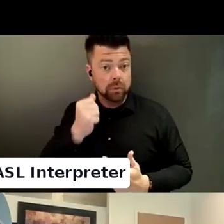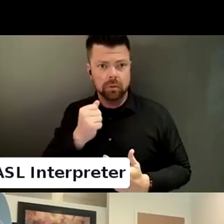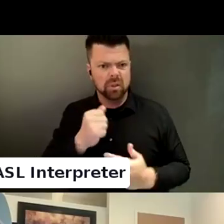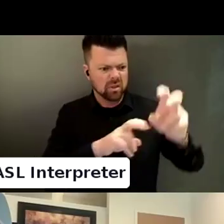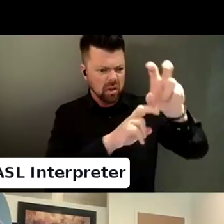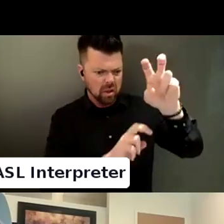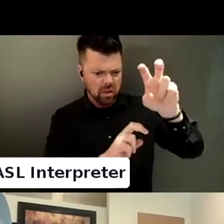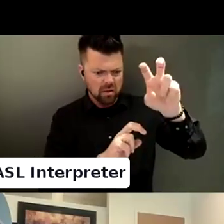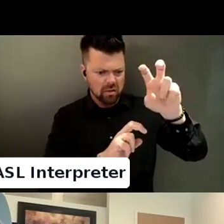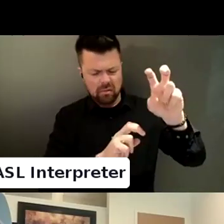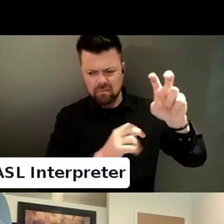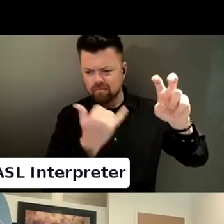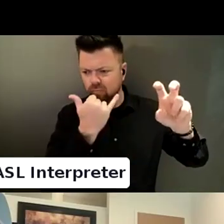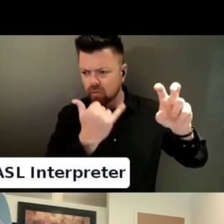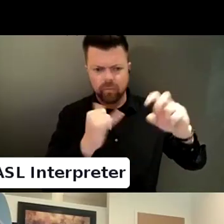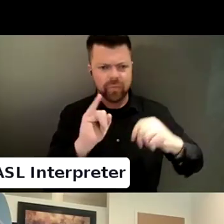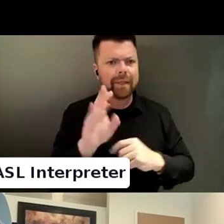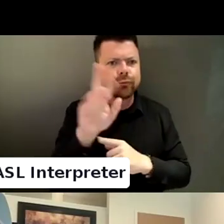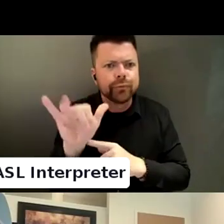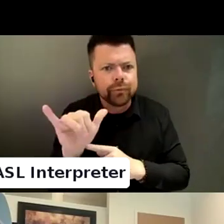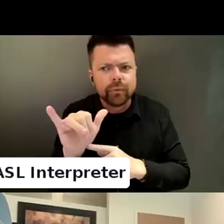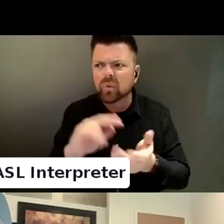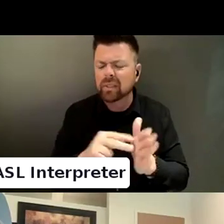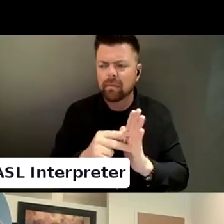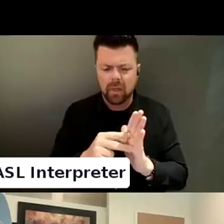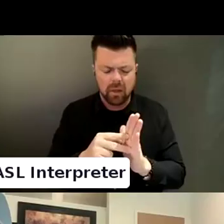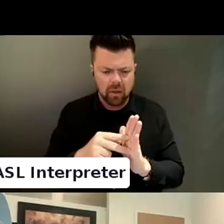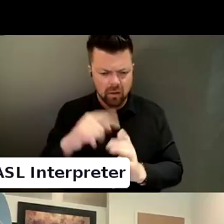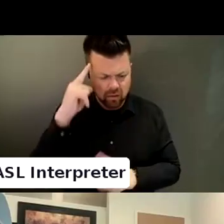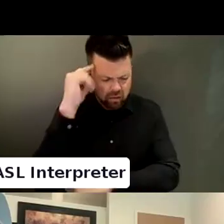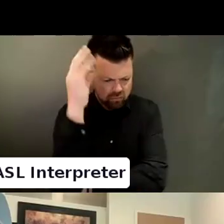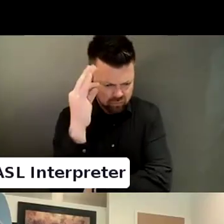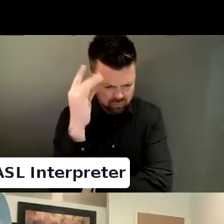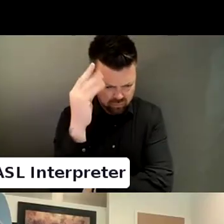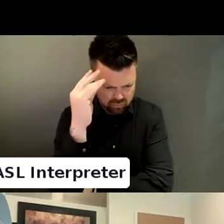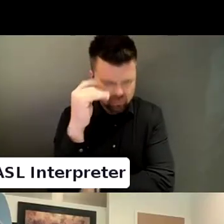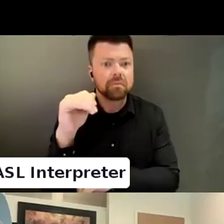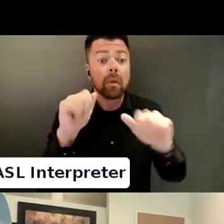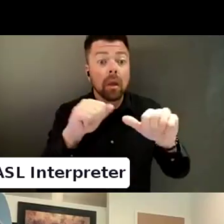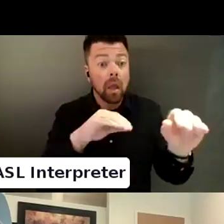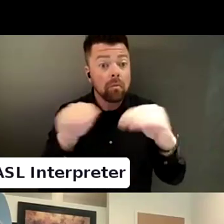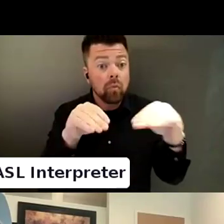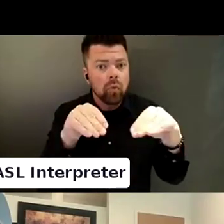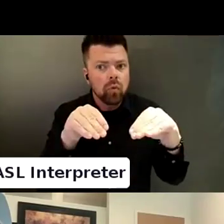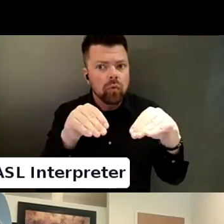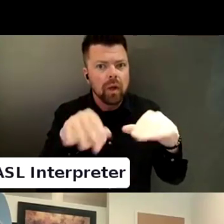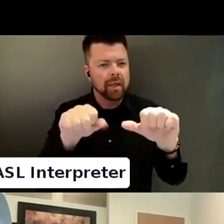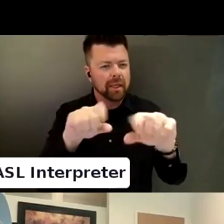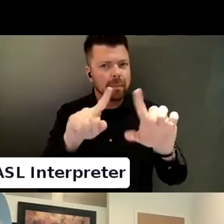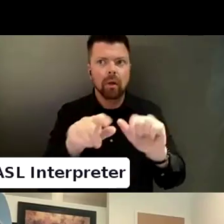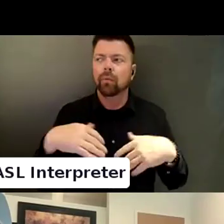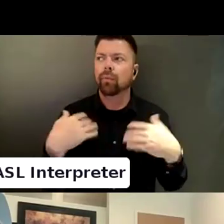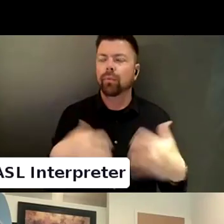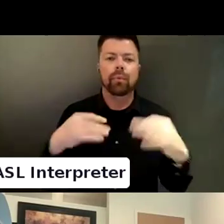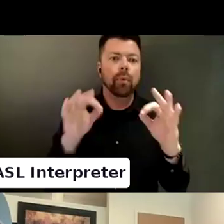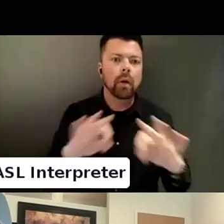mean? So it means that when we just think about things, we're able to move, but also how important sensation